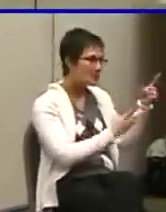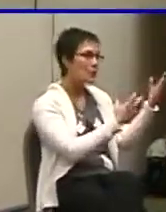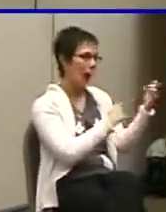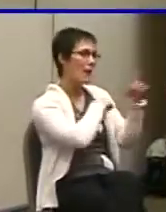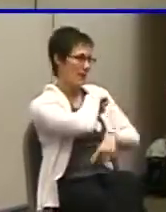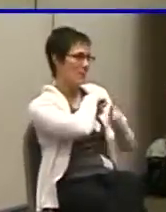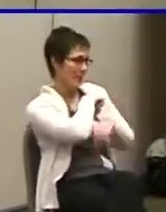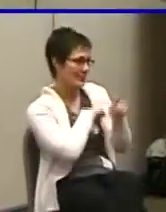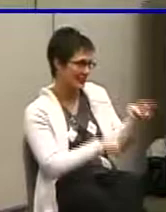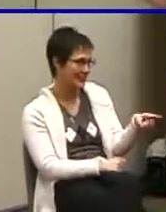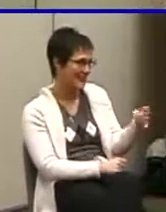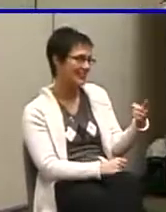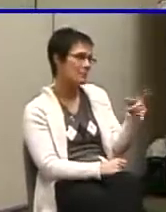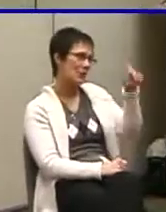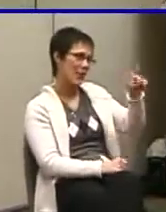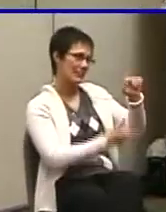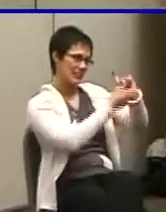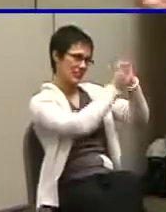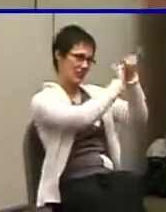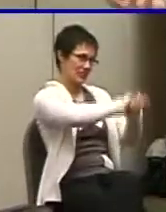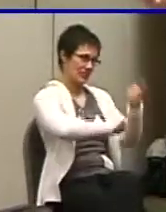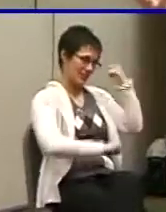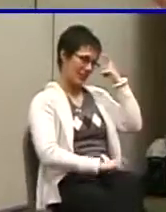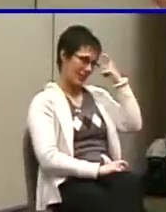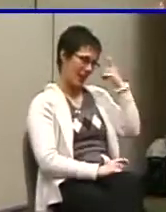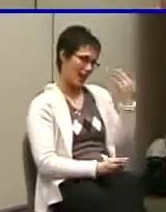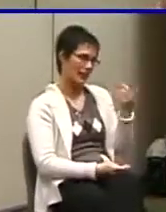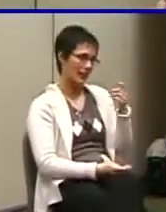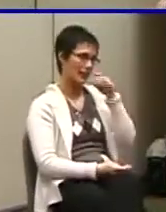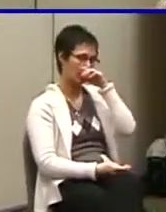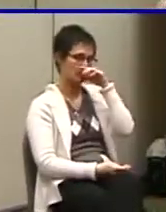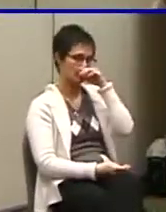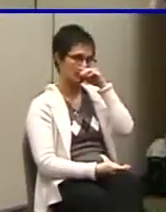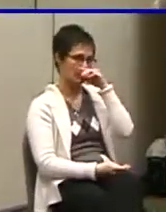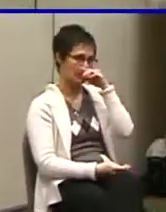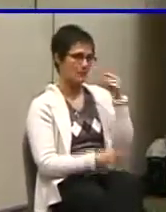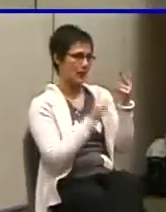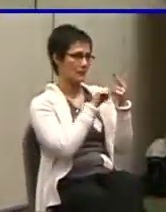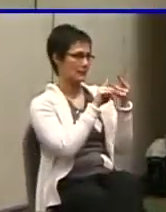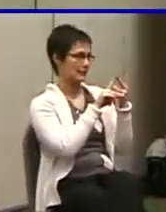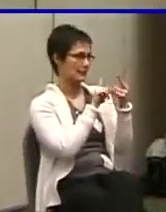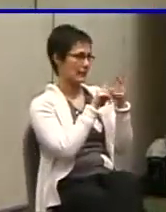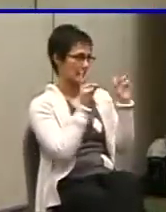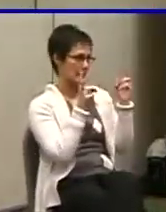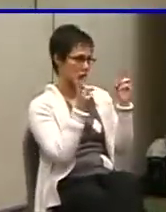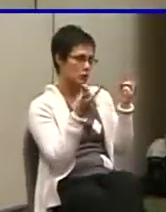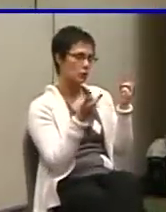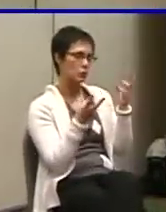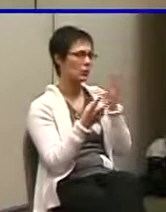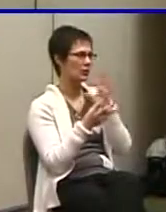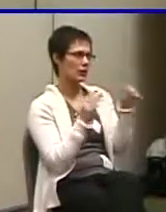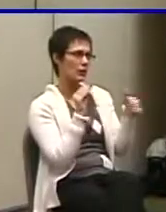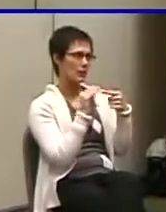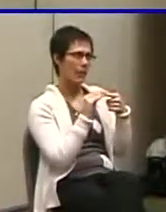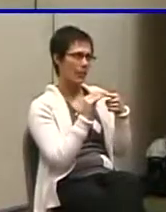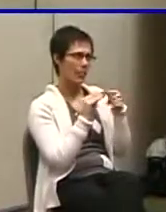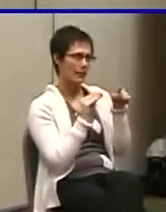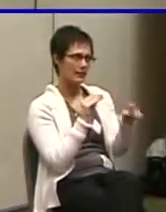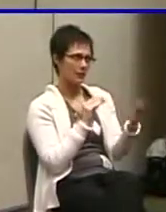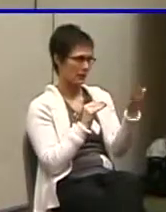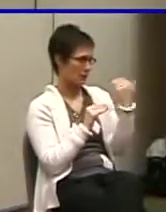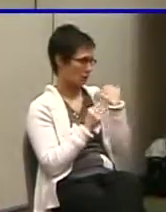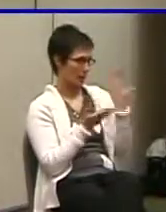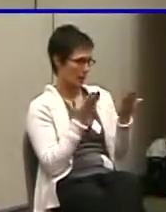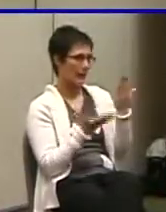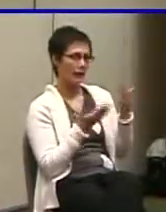that philosophy. The second thing I think that falls into it is the fact that, and we may have talked about this before,